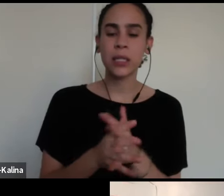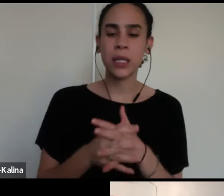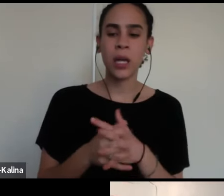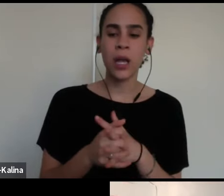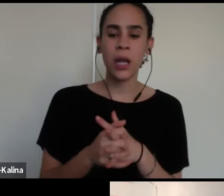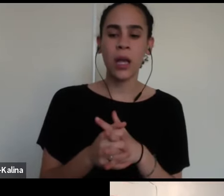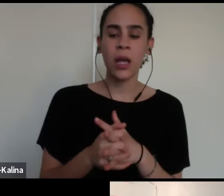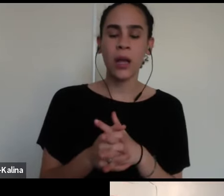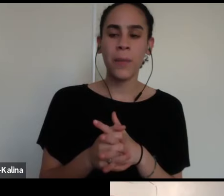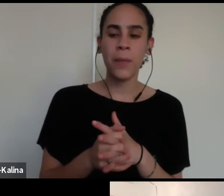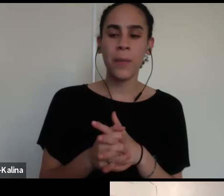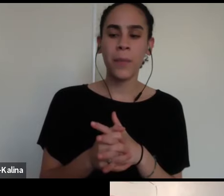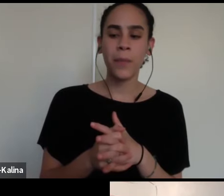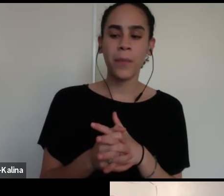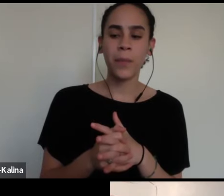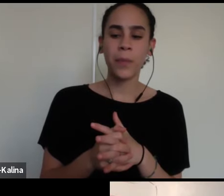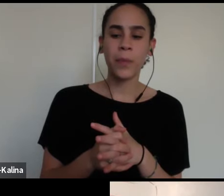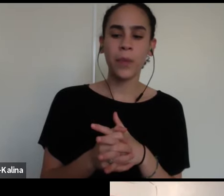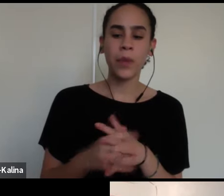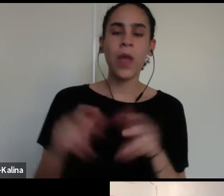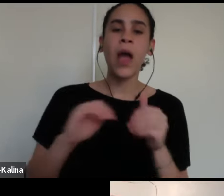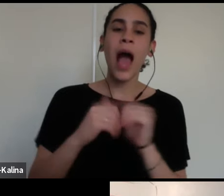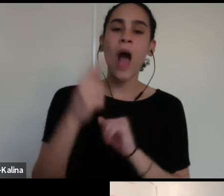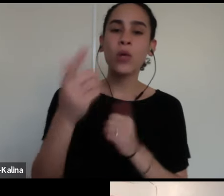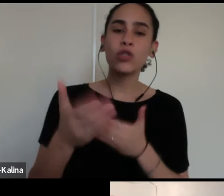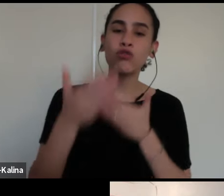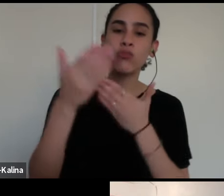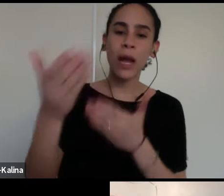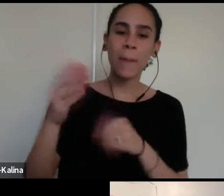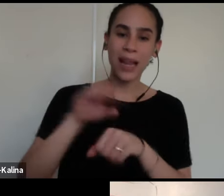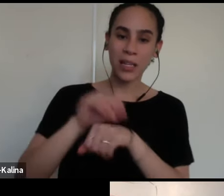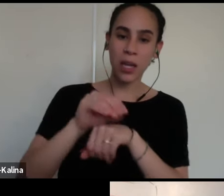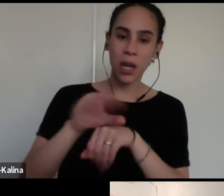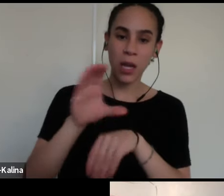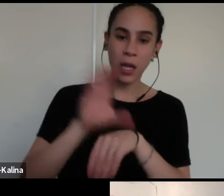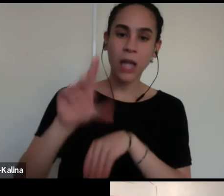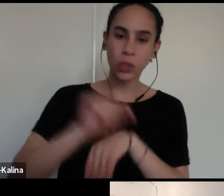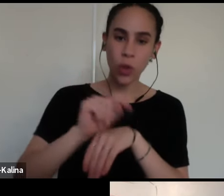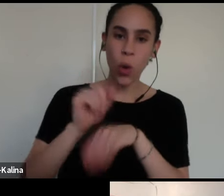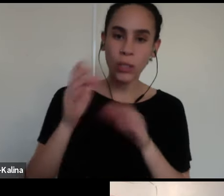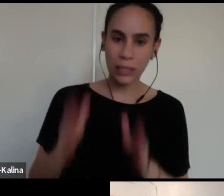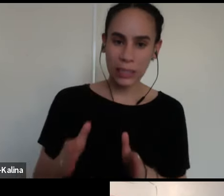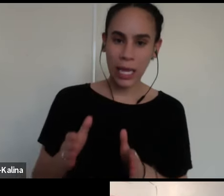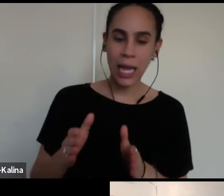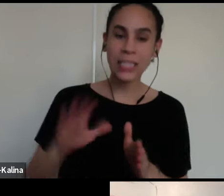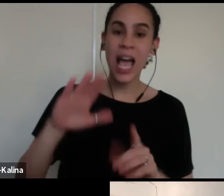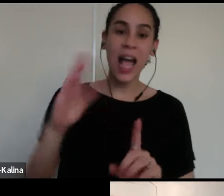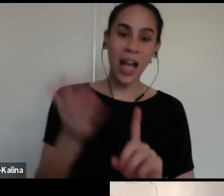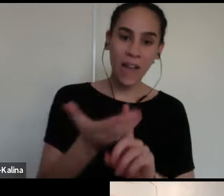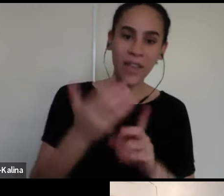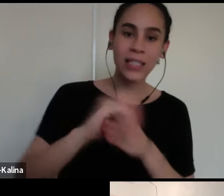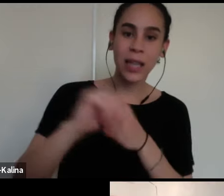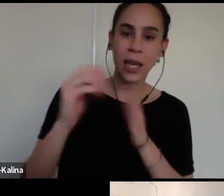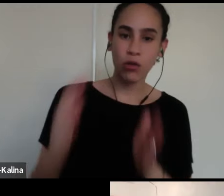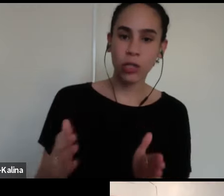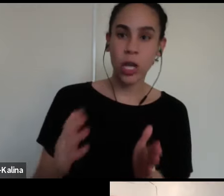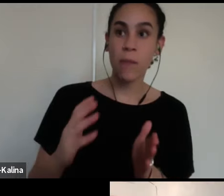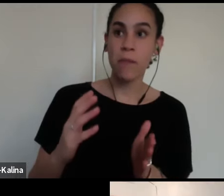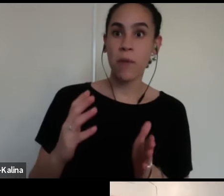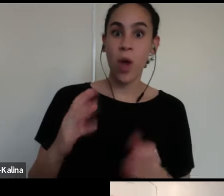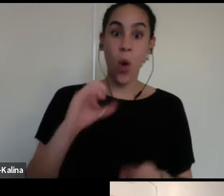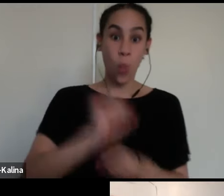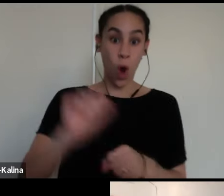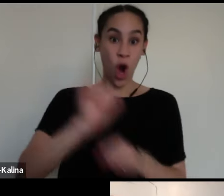how would you recommend consultants convince leadership that the world of work needs to be